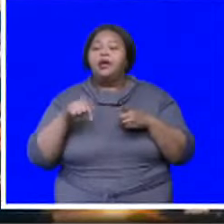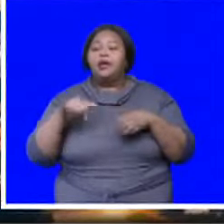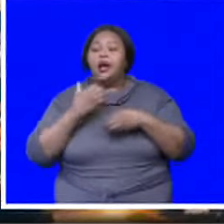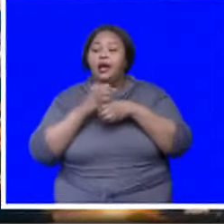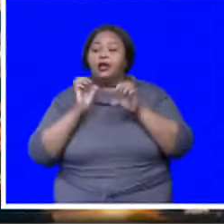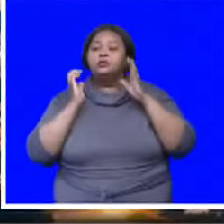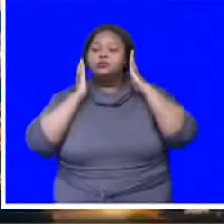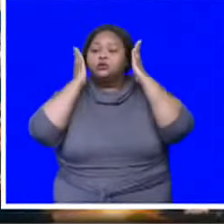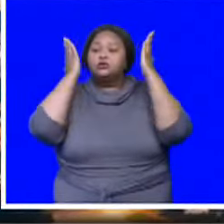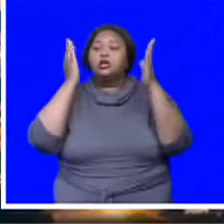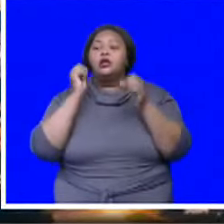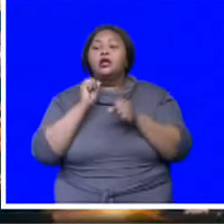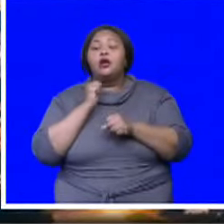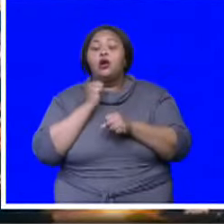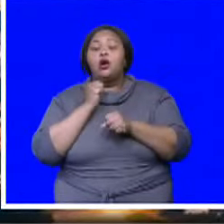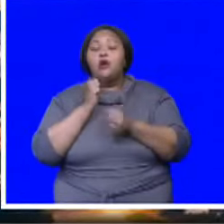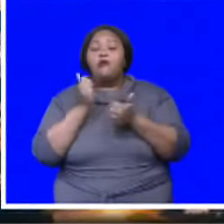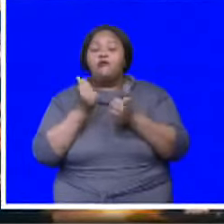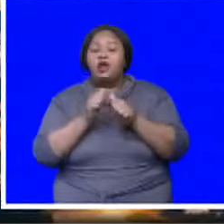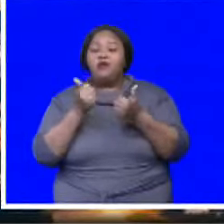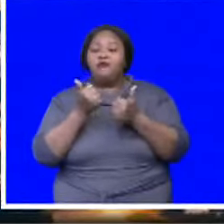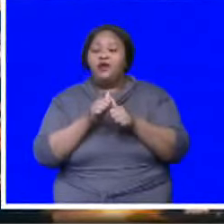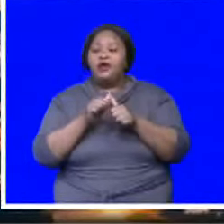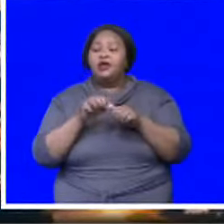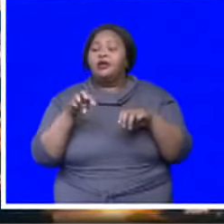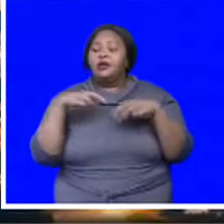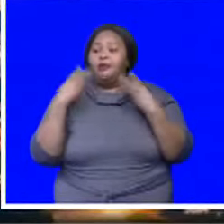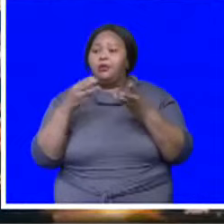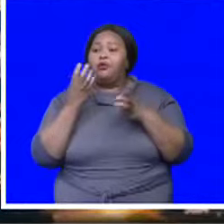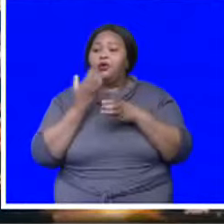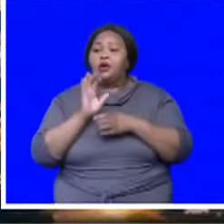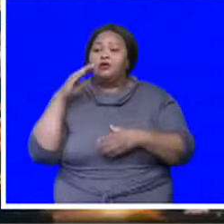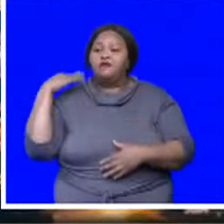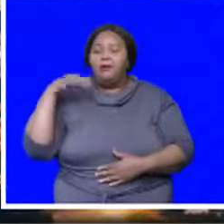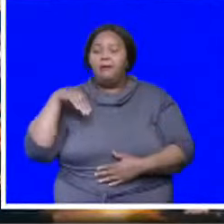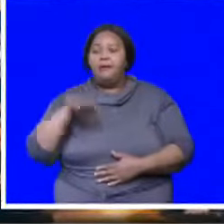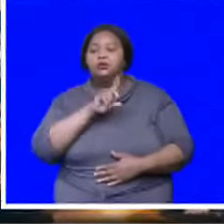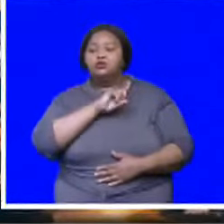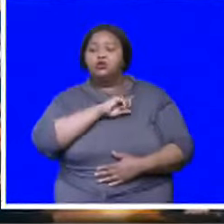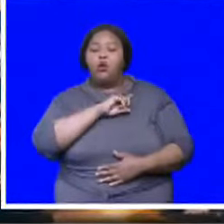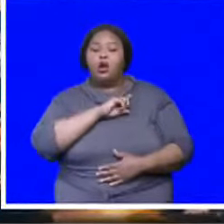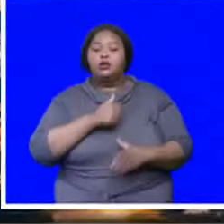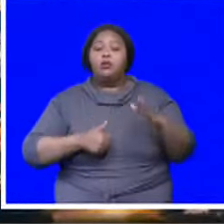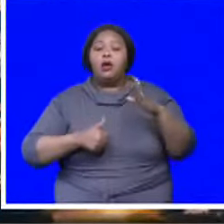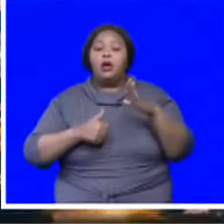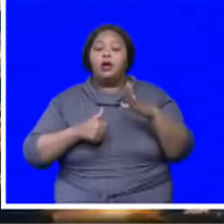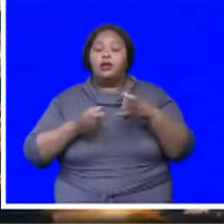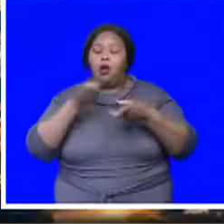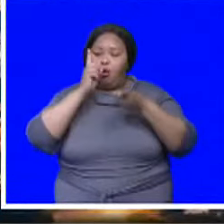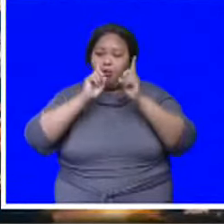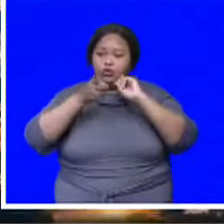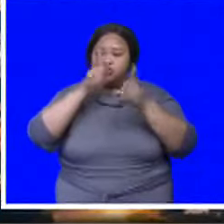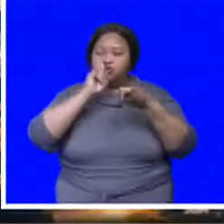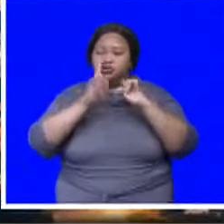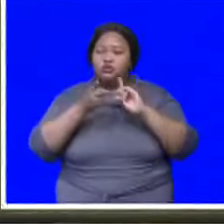create opportunities for them to be able to further their careers abroad. Matejwe currently plays in Nepal.